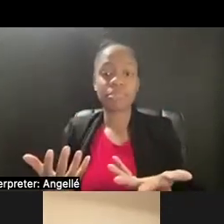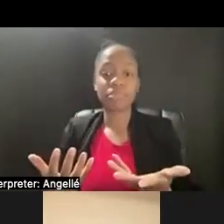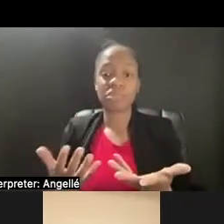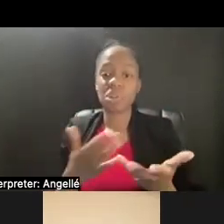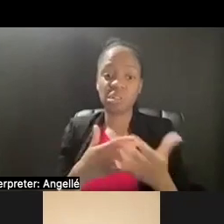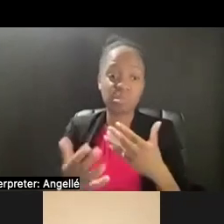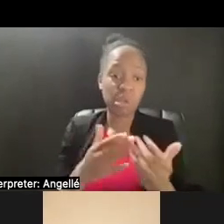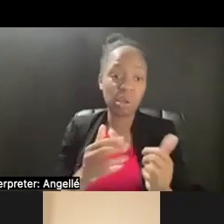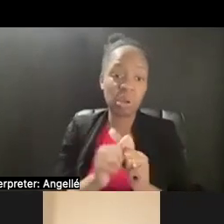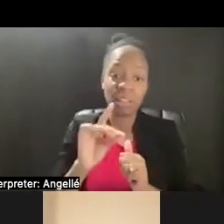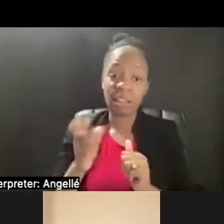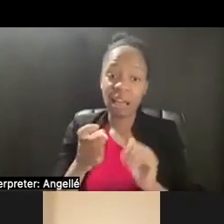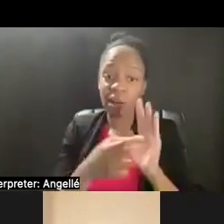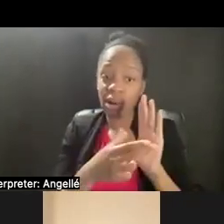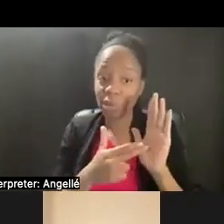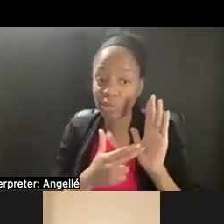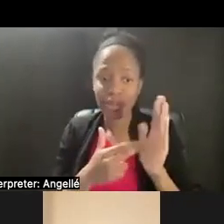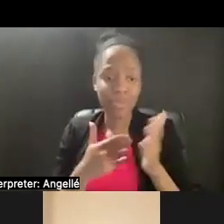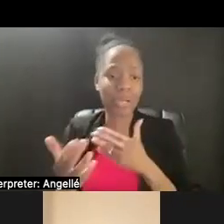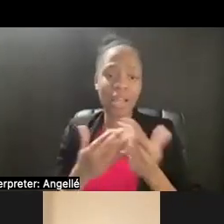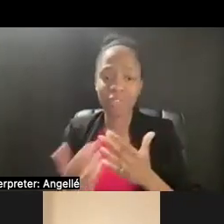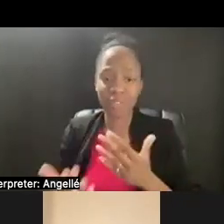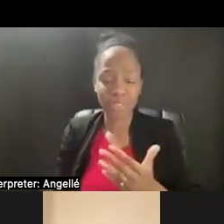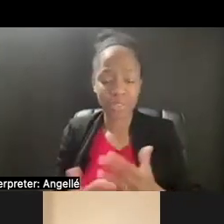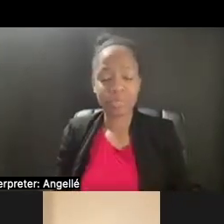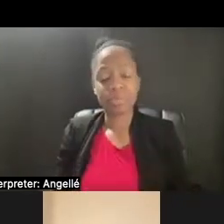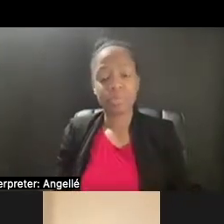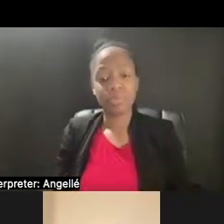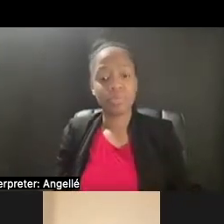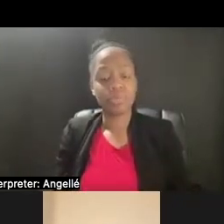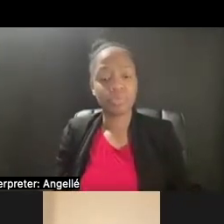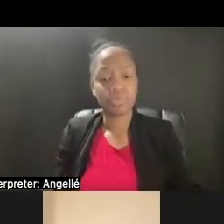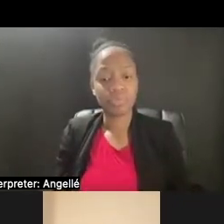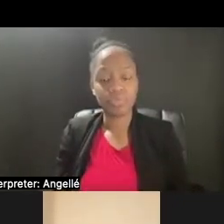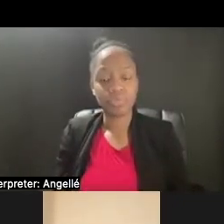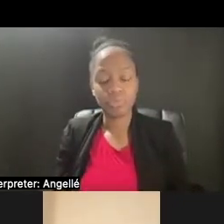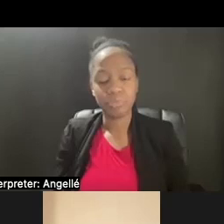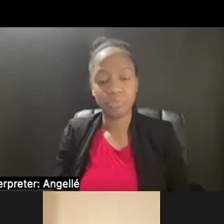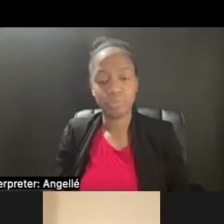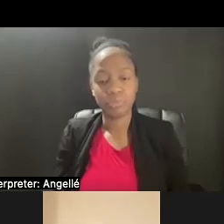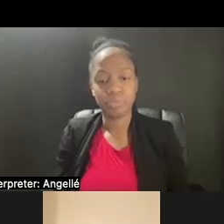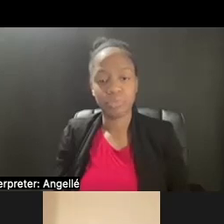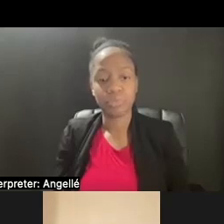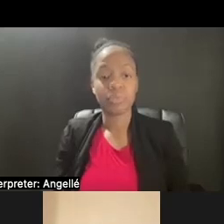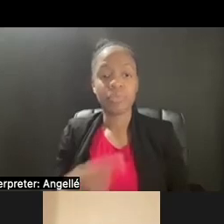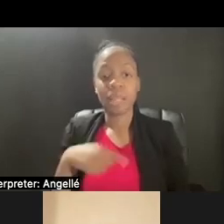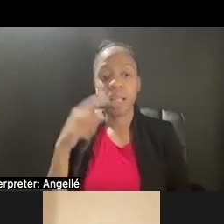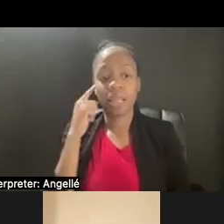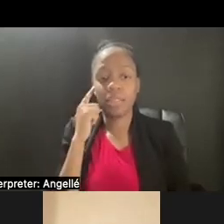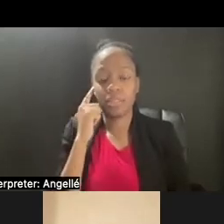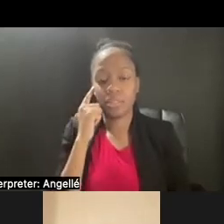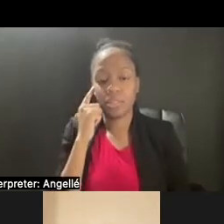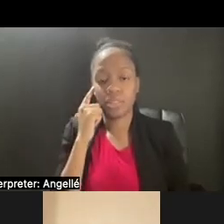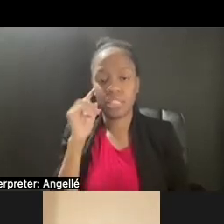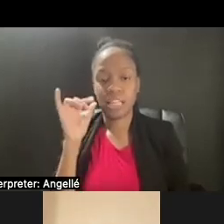a diagnosis or what have you. And so, uh, I think that mutual